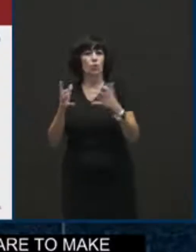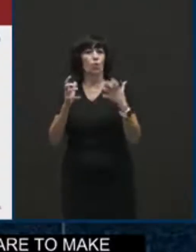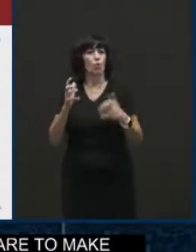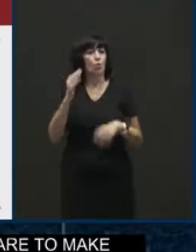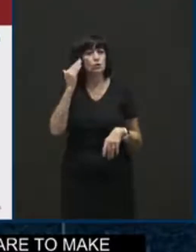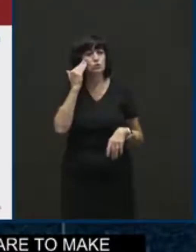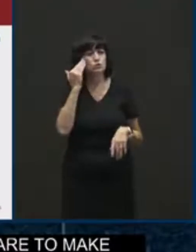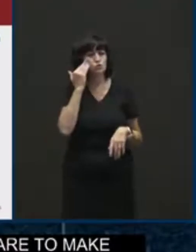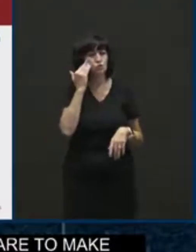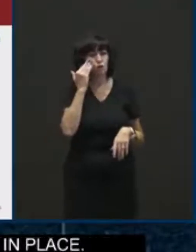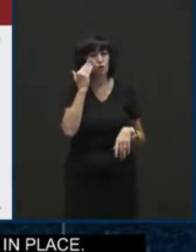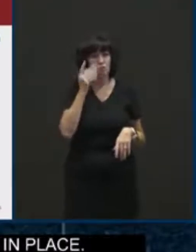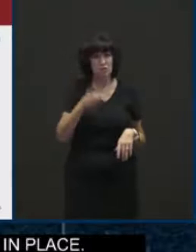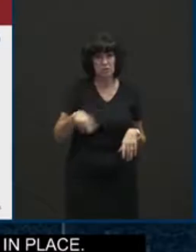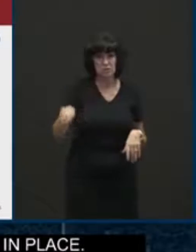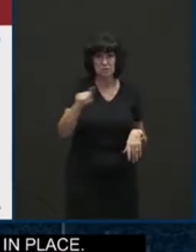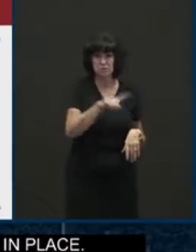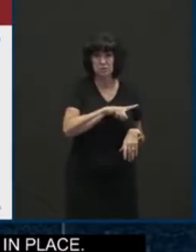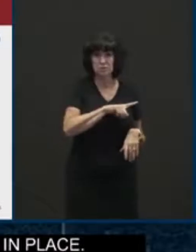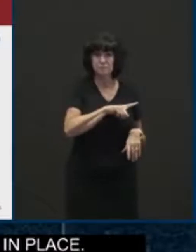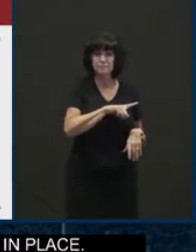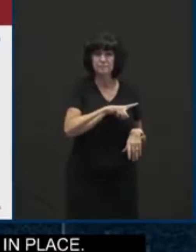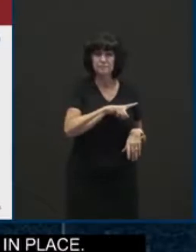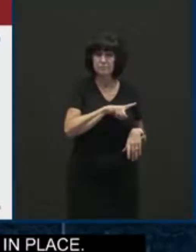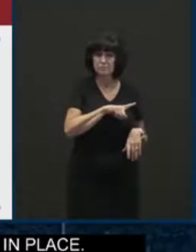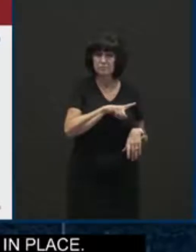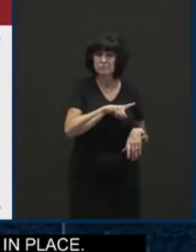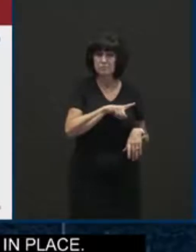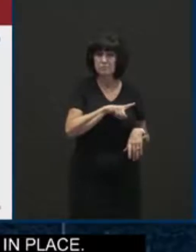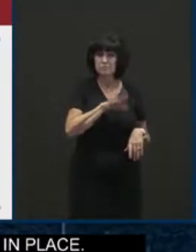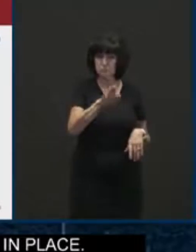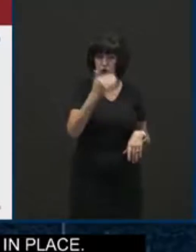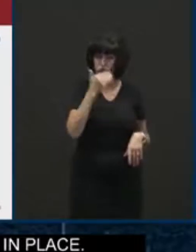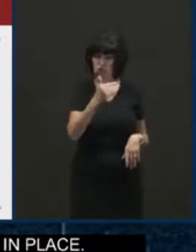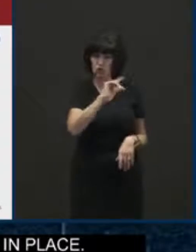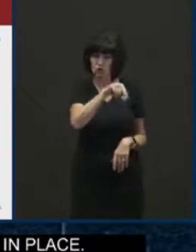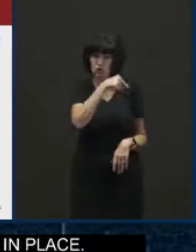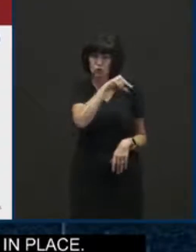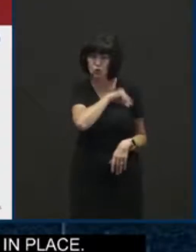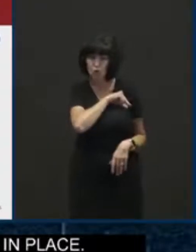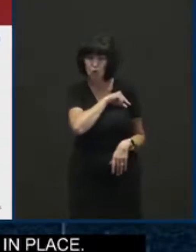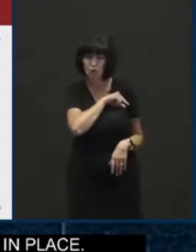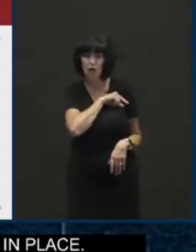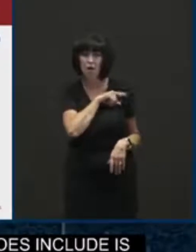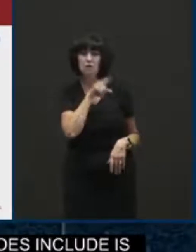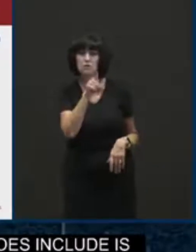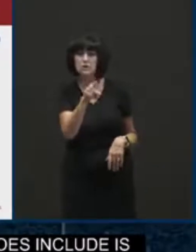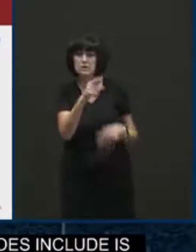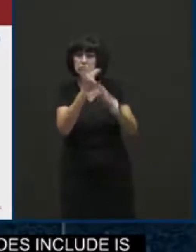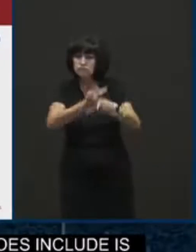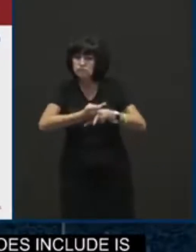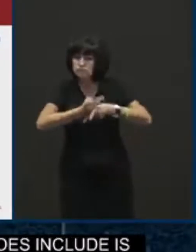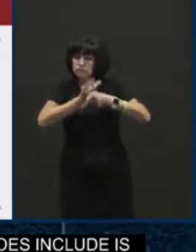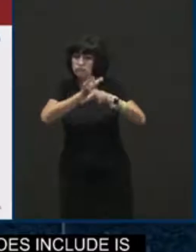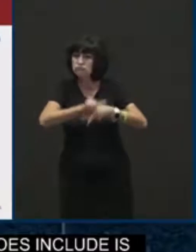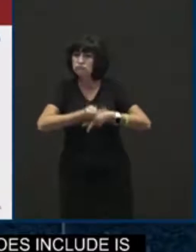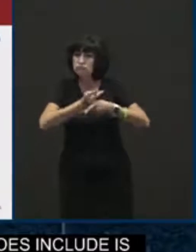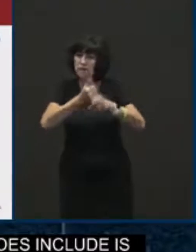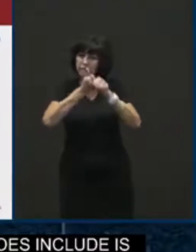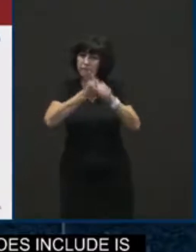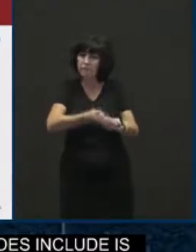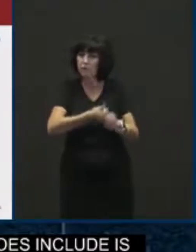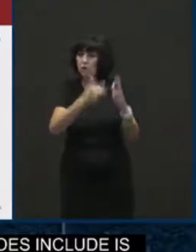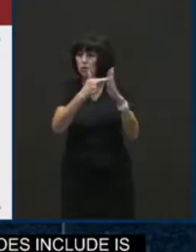sure that they're top-notch with infection control, prevention measures, PPE